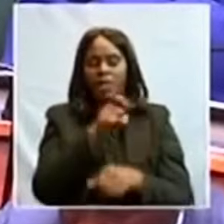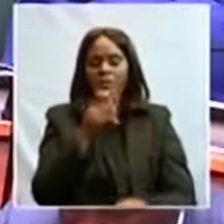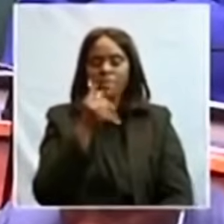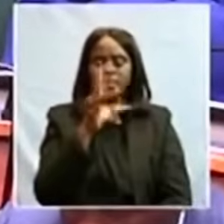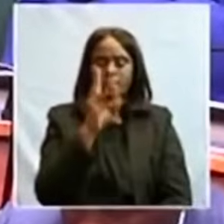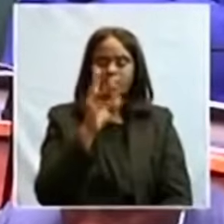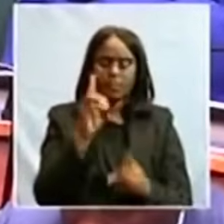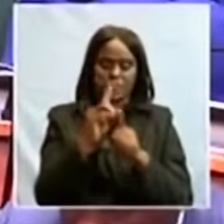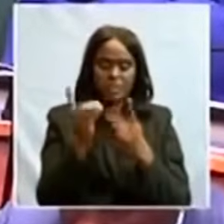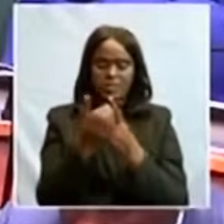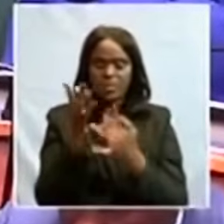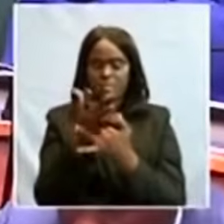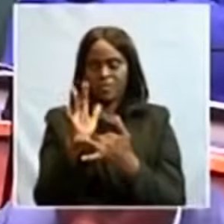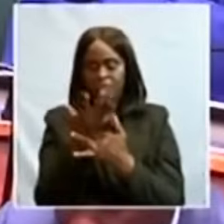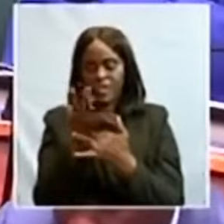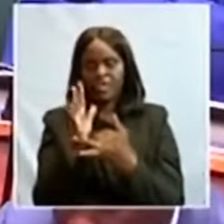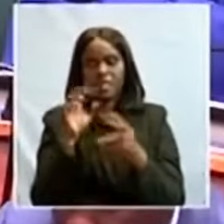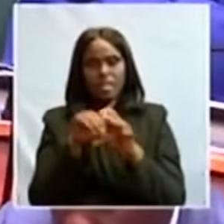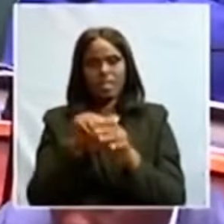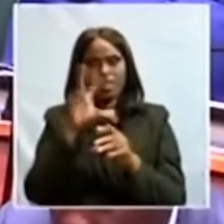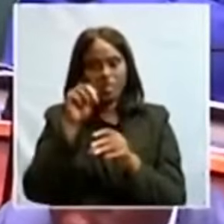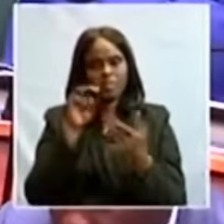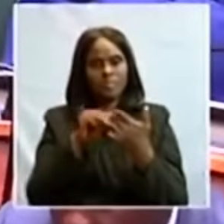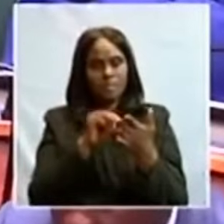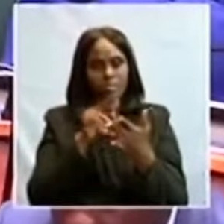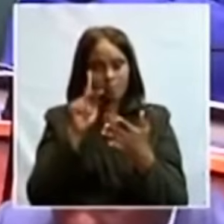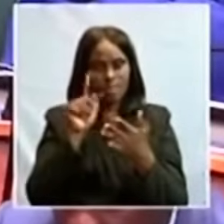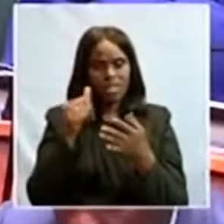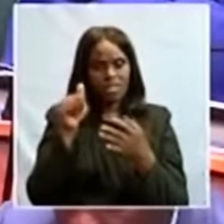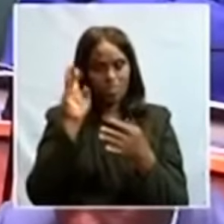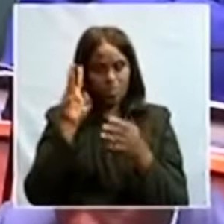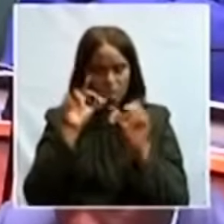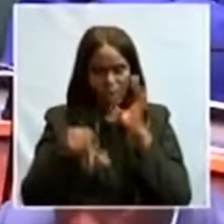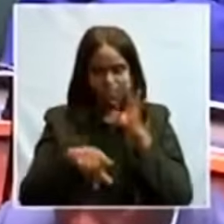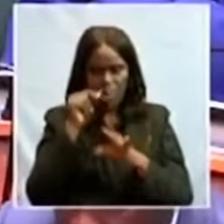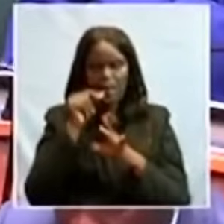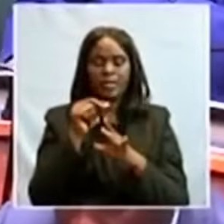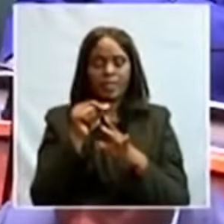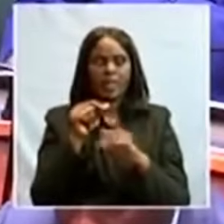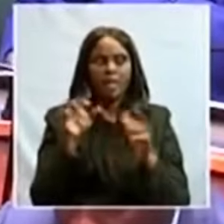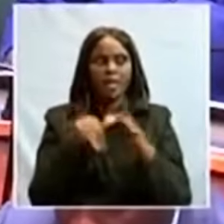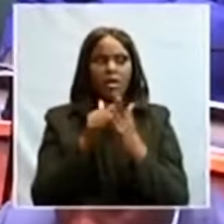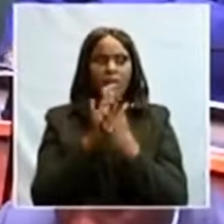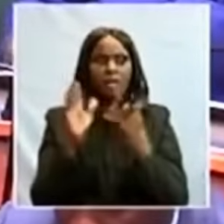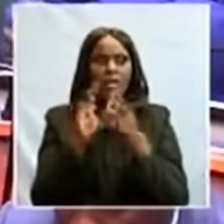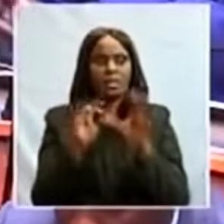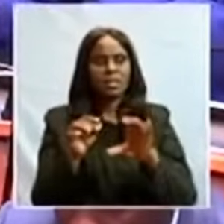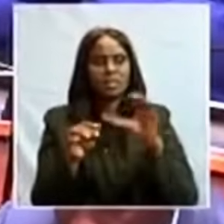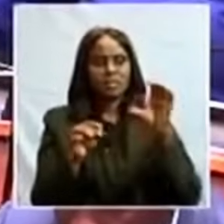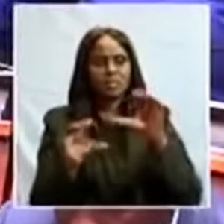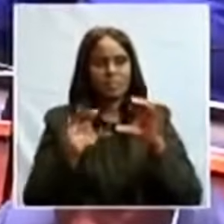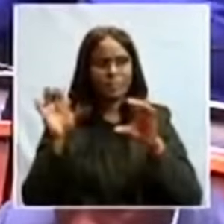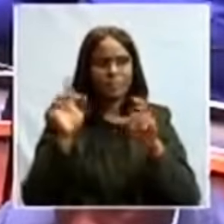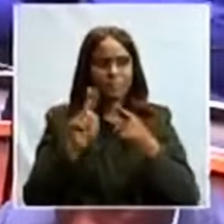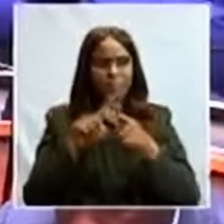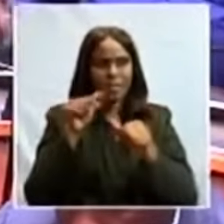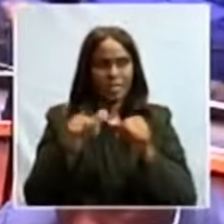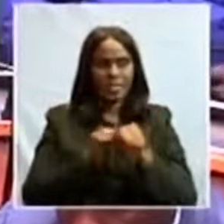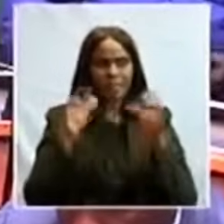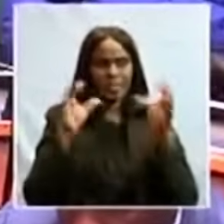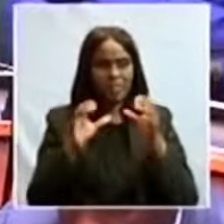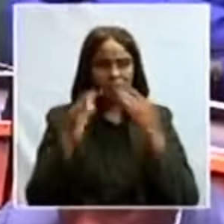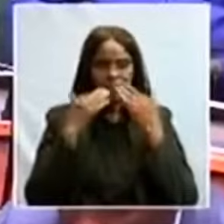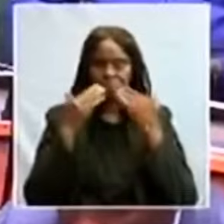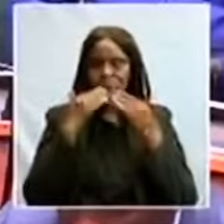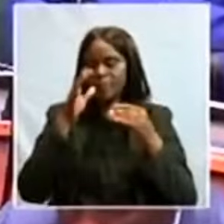116 districts, you divide it into 30 million kwacha, then obviously you'll be able to find how much is supposed to be given to every council. Thank